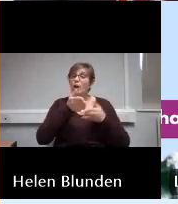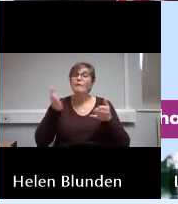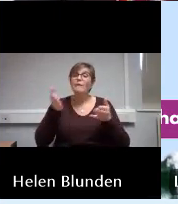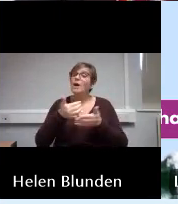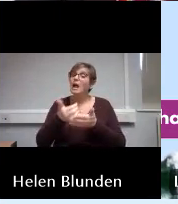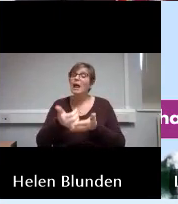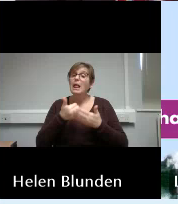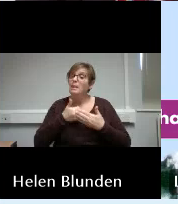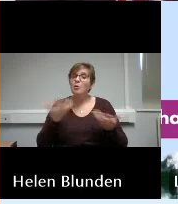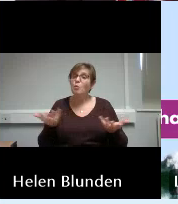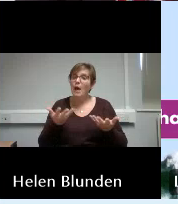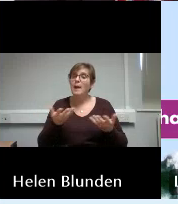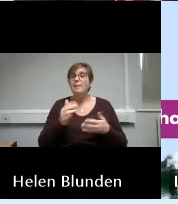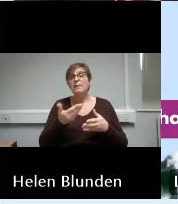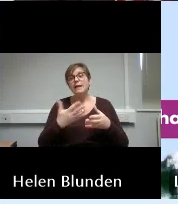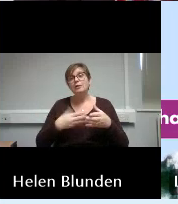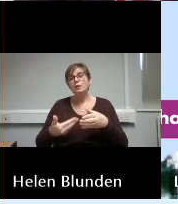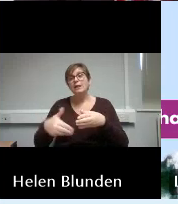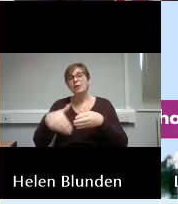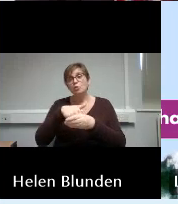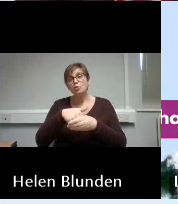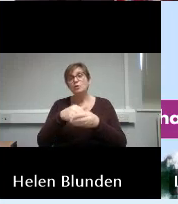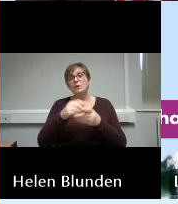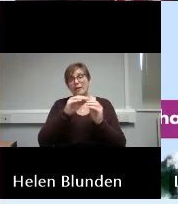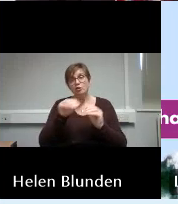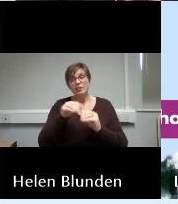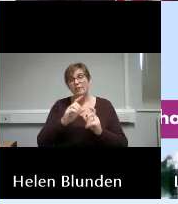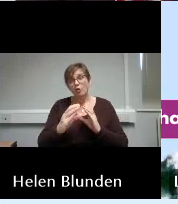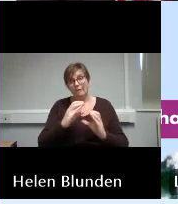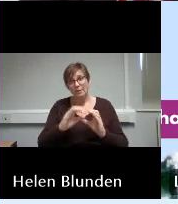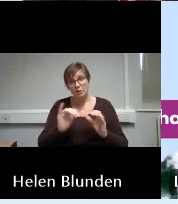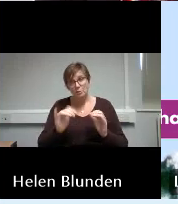to include education in this conversation?